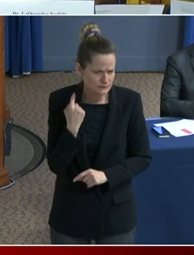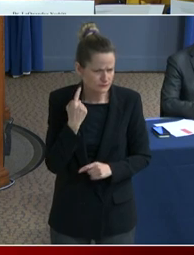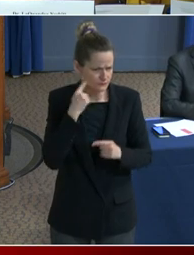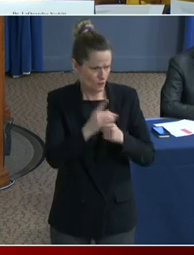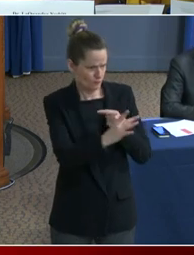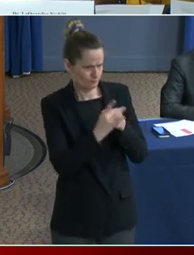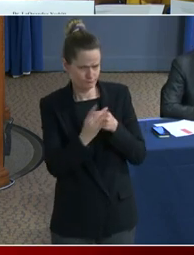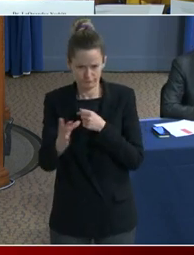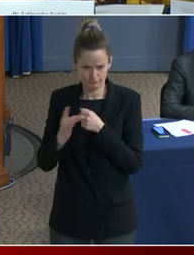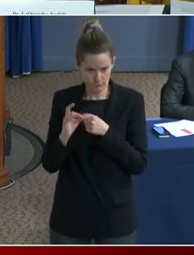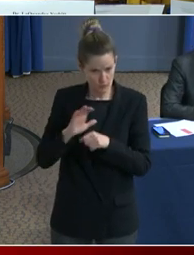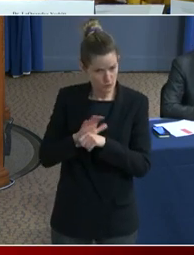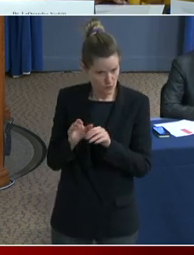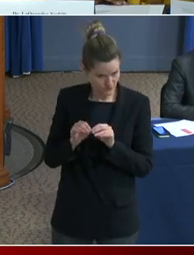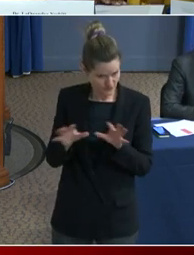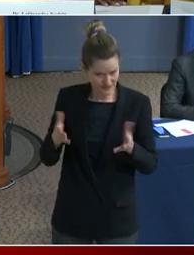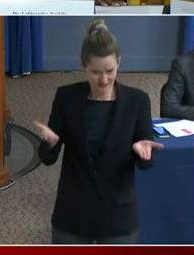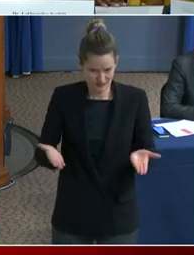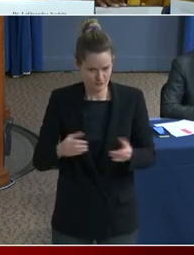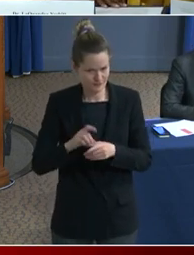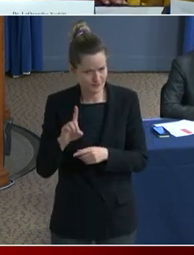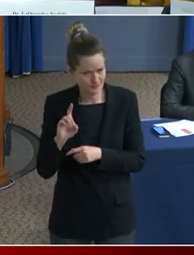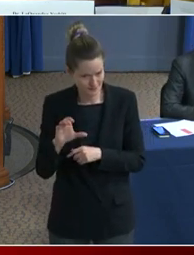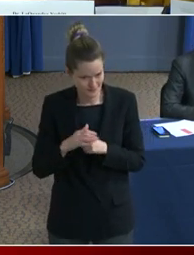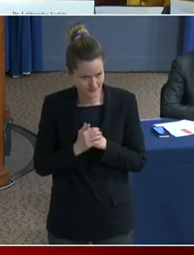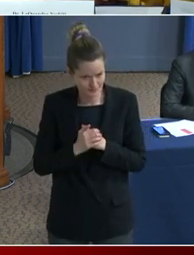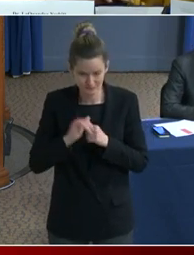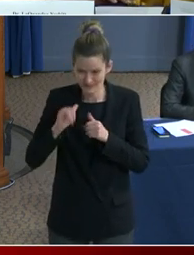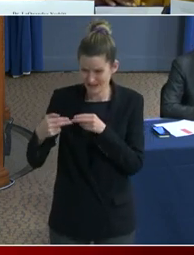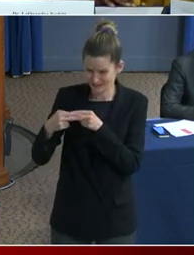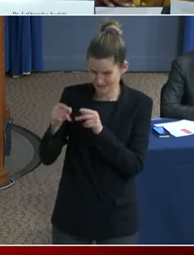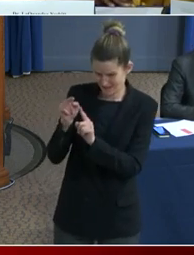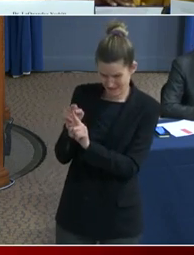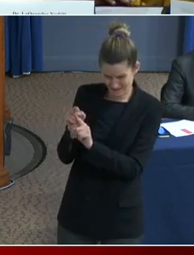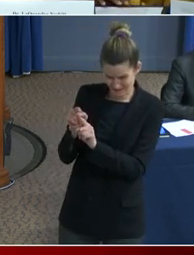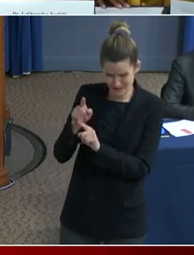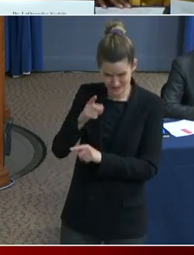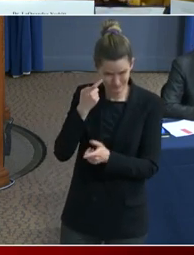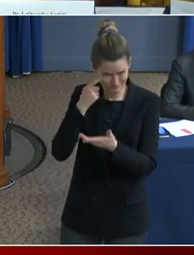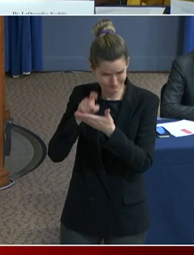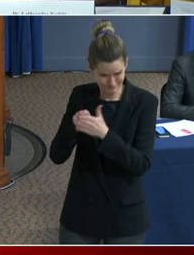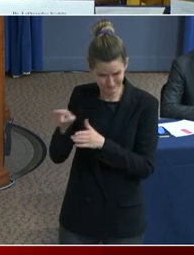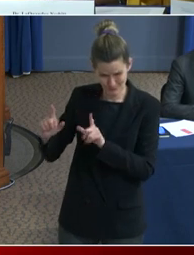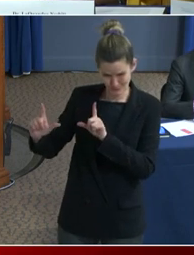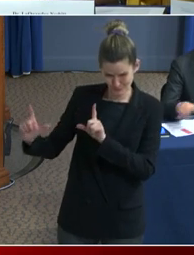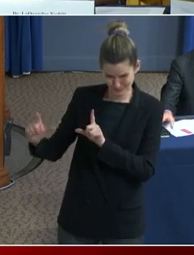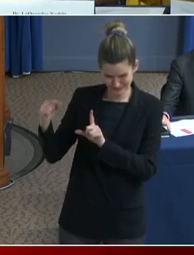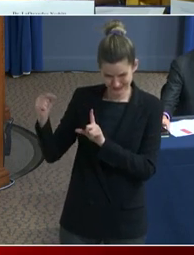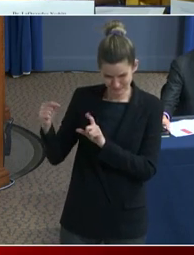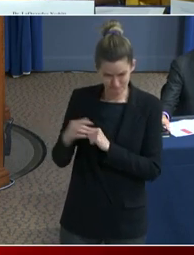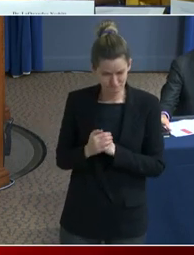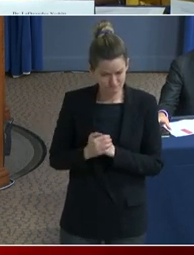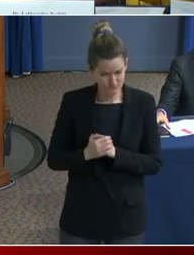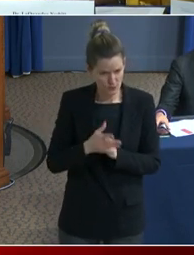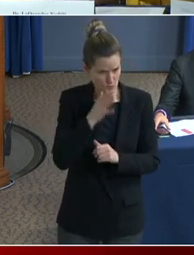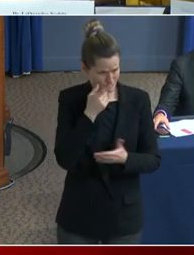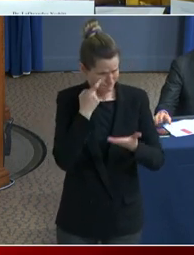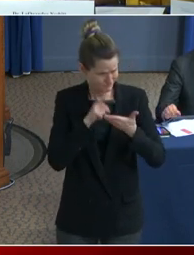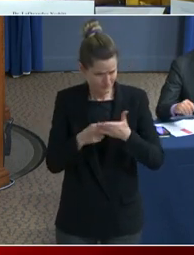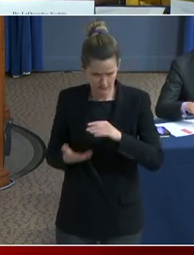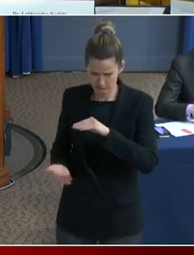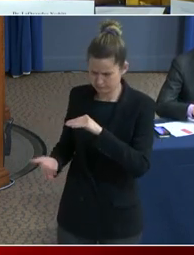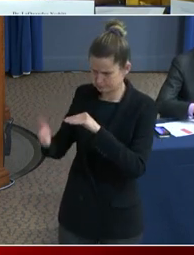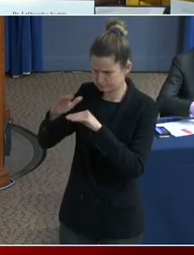of Columbia. This slide you can see here, in the last month, we have seen a rise in